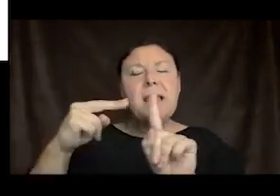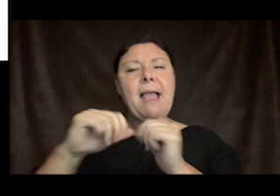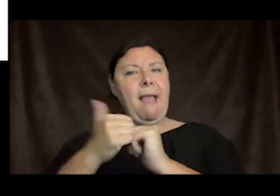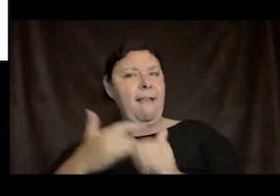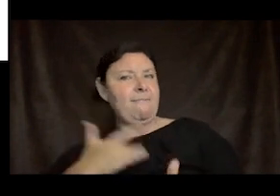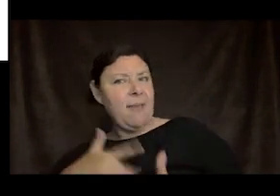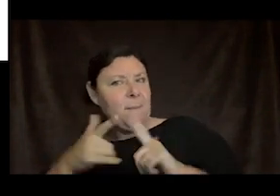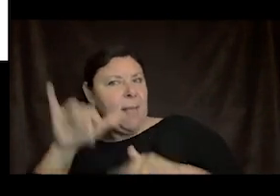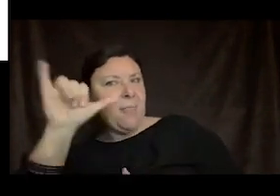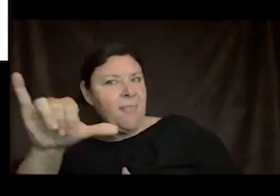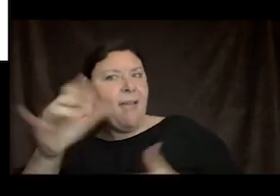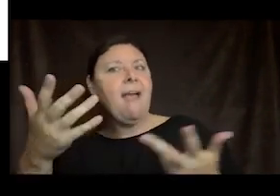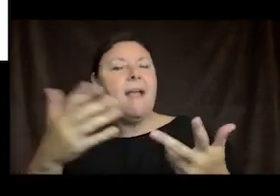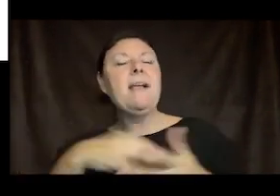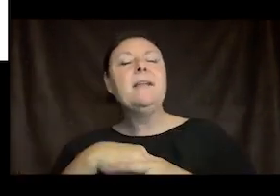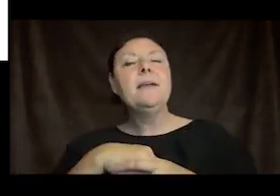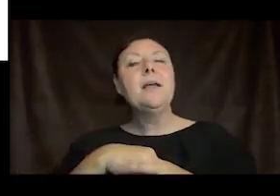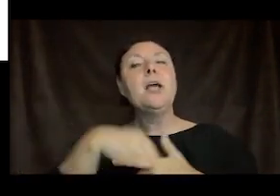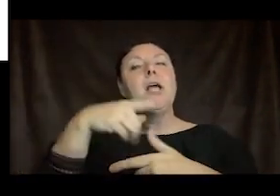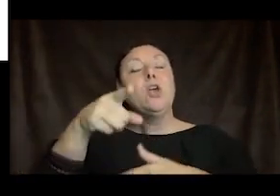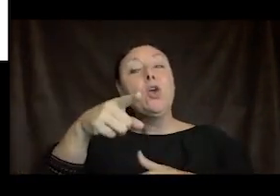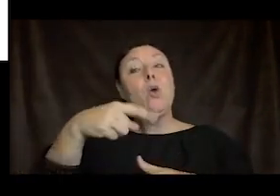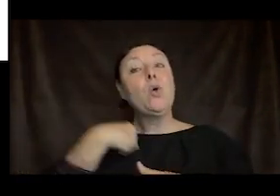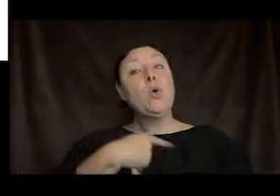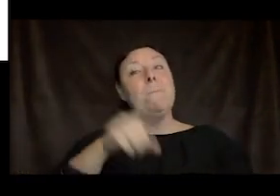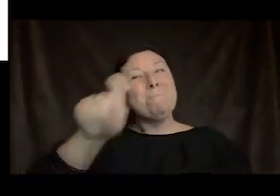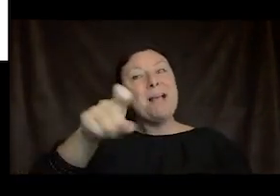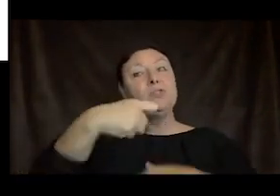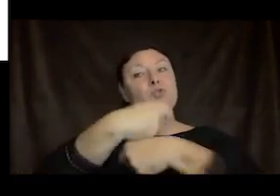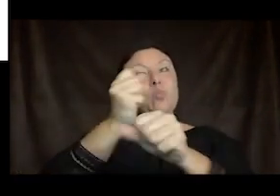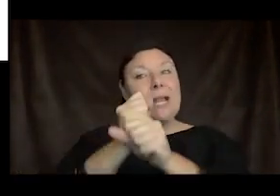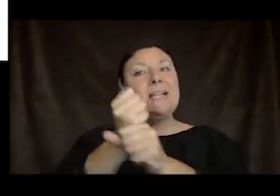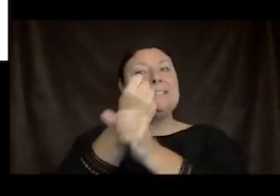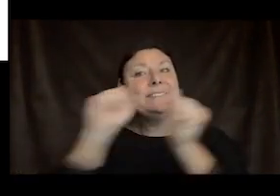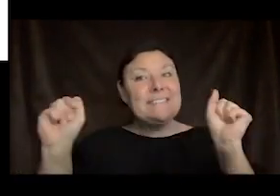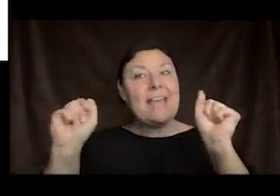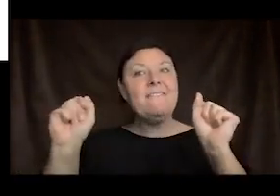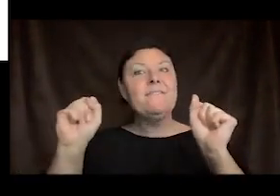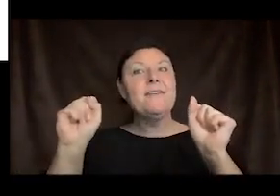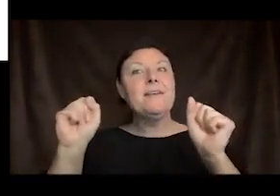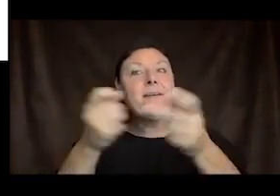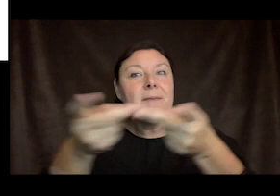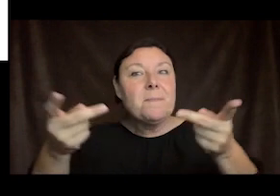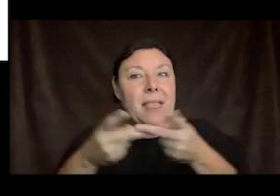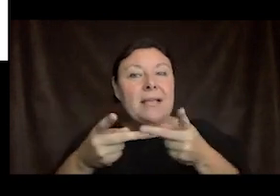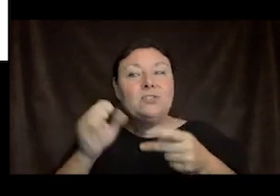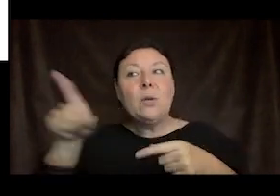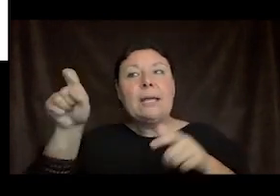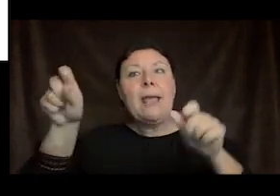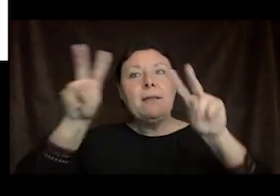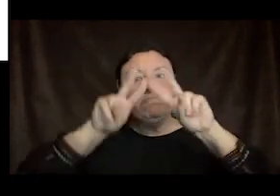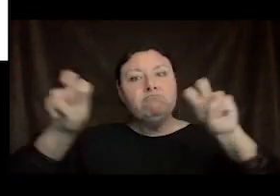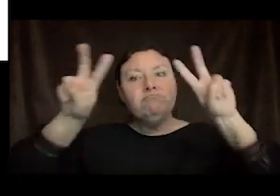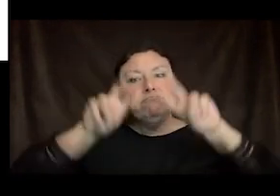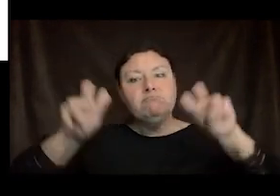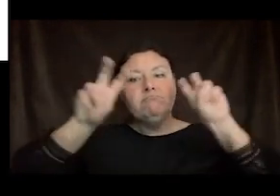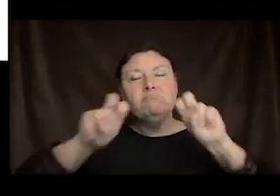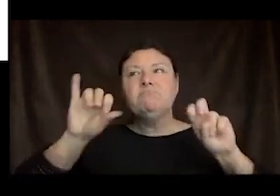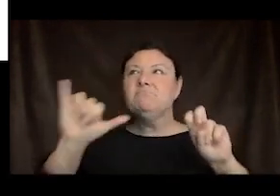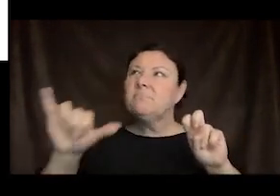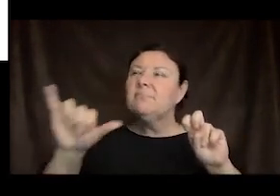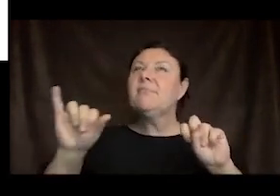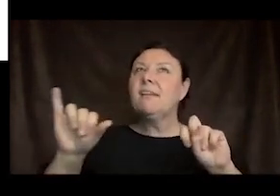about, but creating a safe space so that they can explore and discuss what those racialized